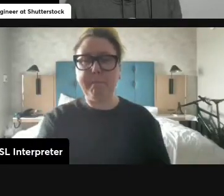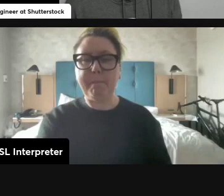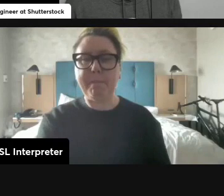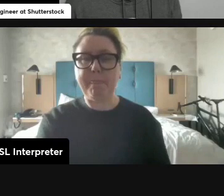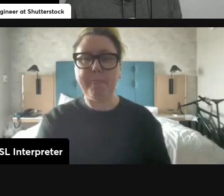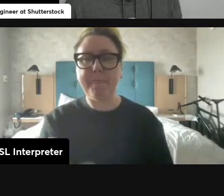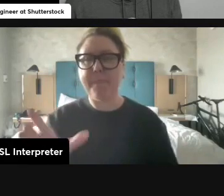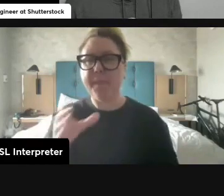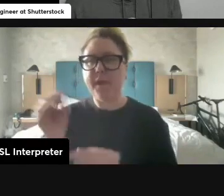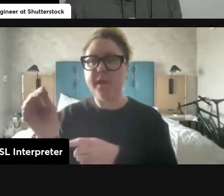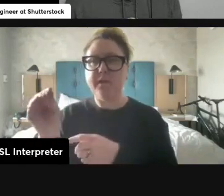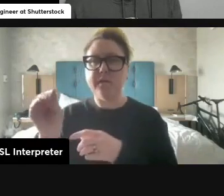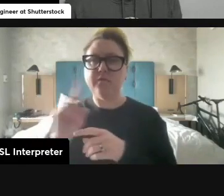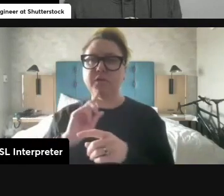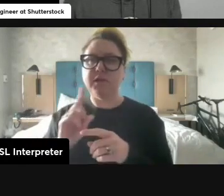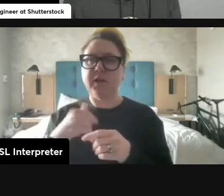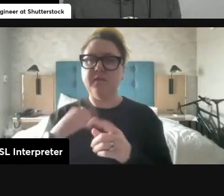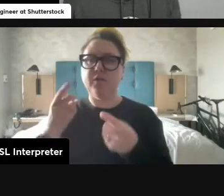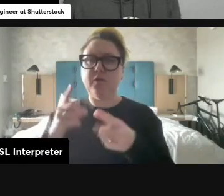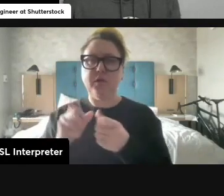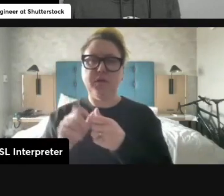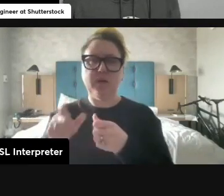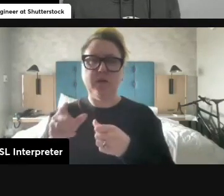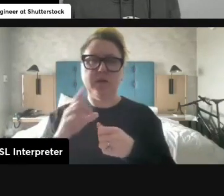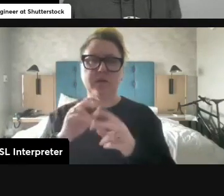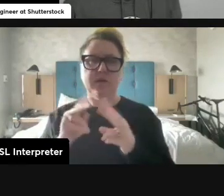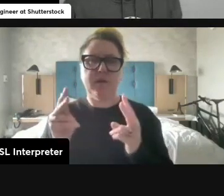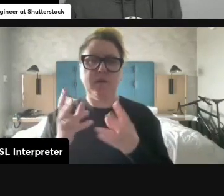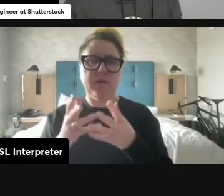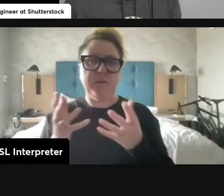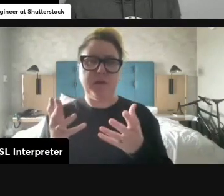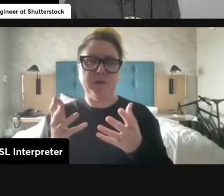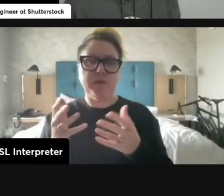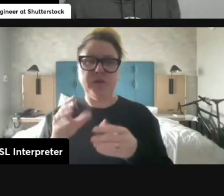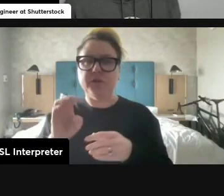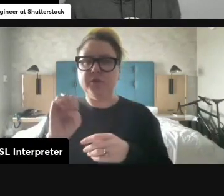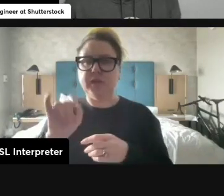Yeah, I mean, and it is, I have to agree with you. It is very much being